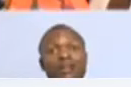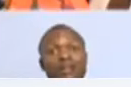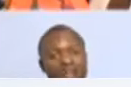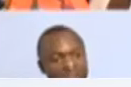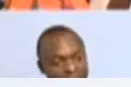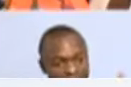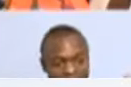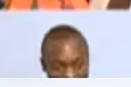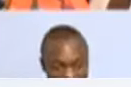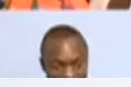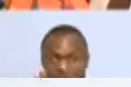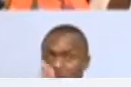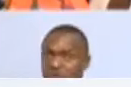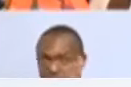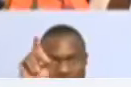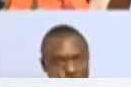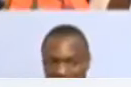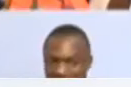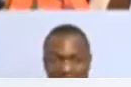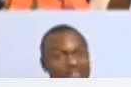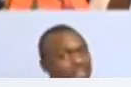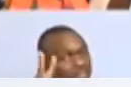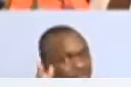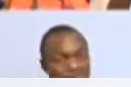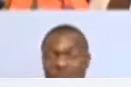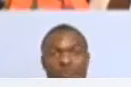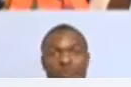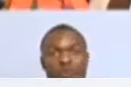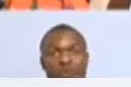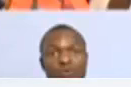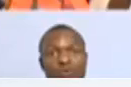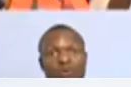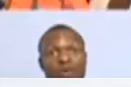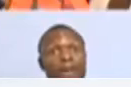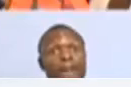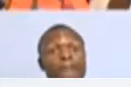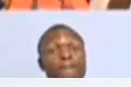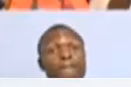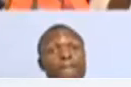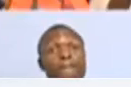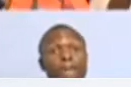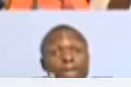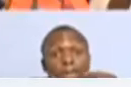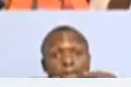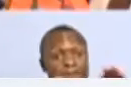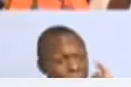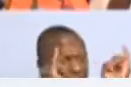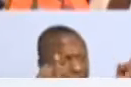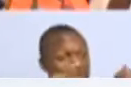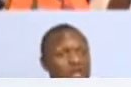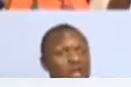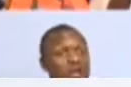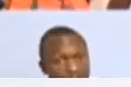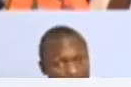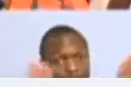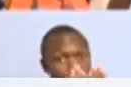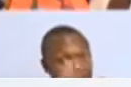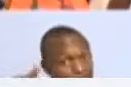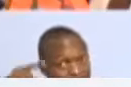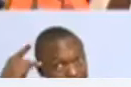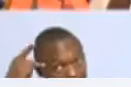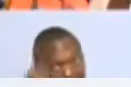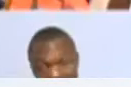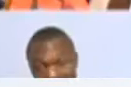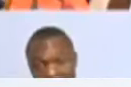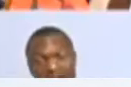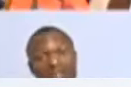it. Madam Speaker, not a single media institution has been closed down for political or other